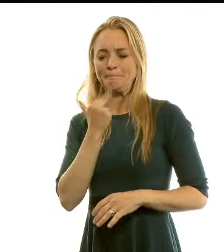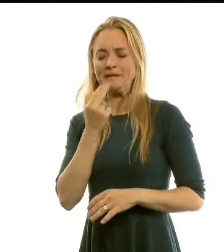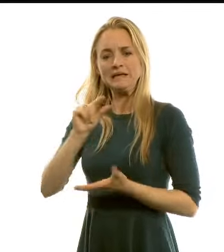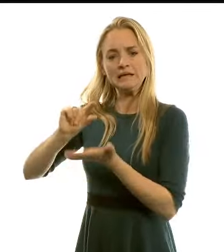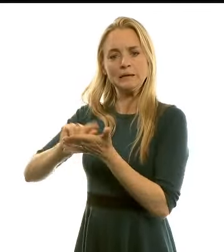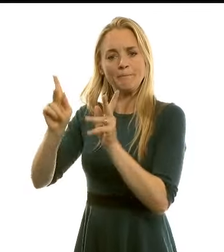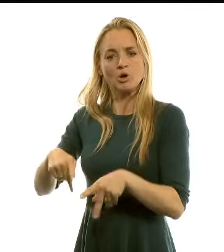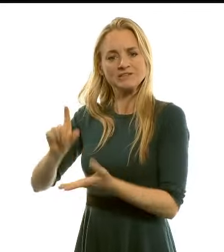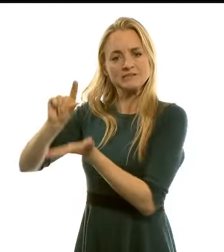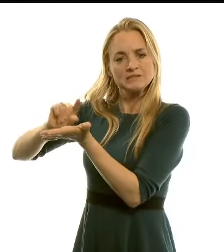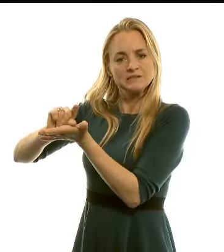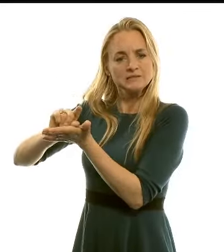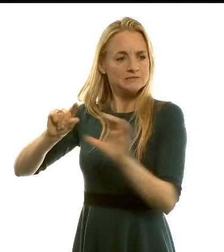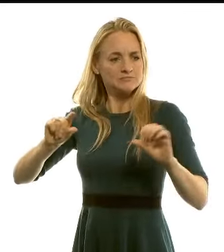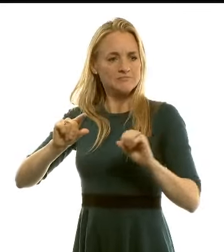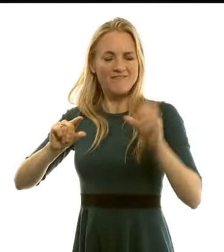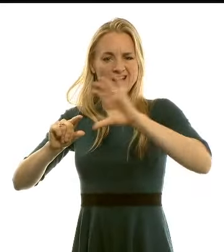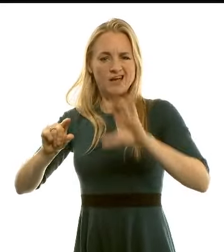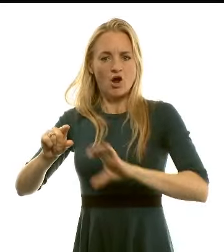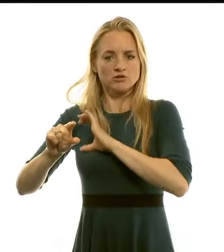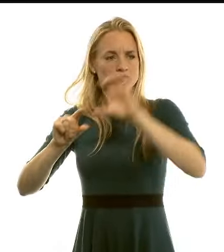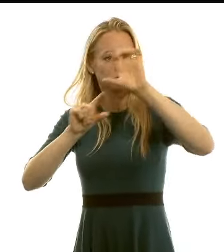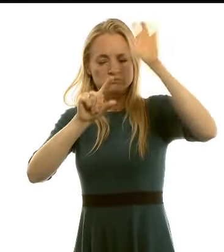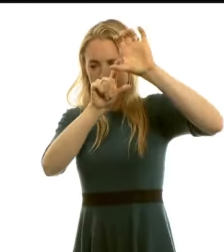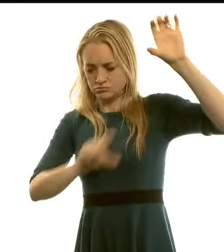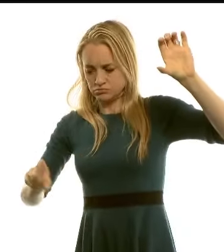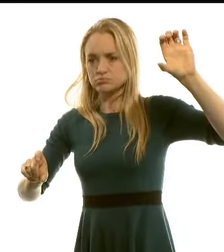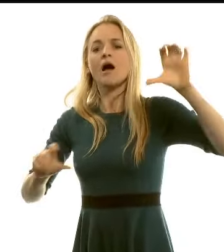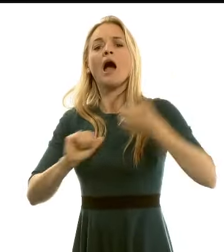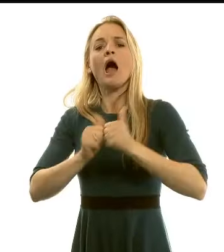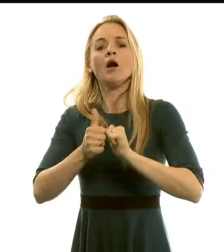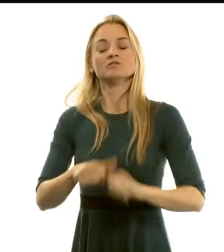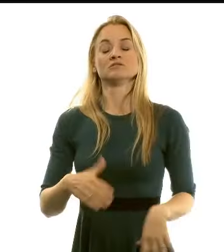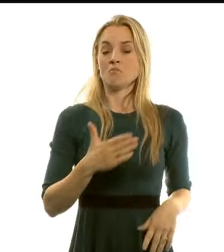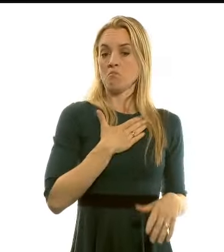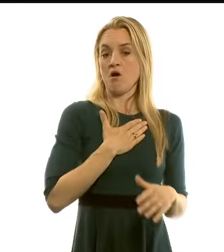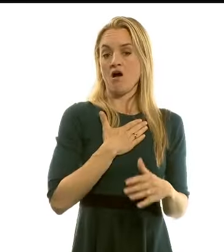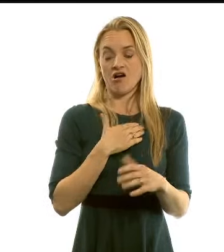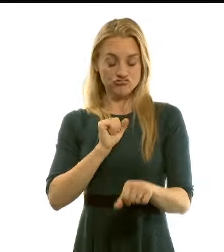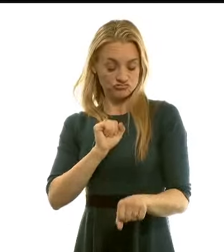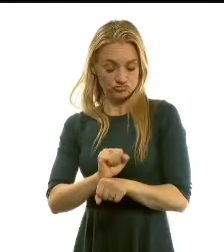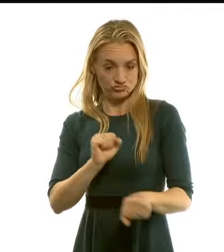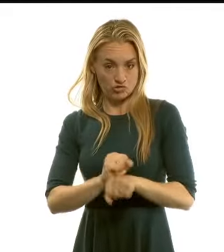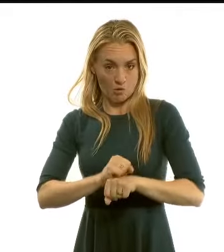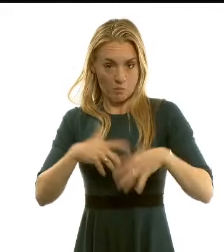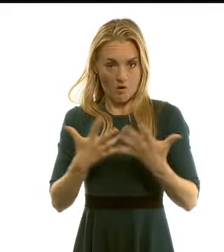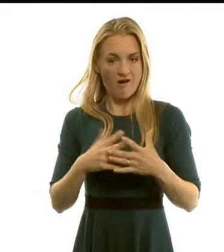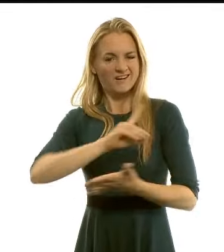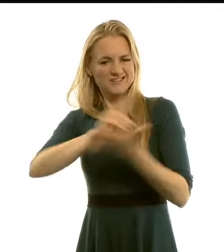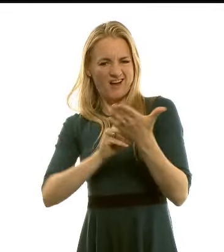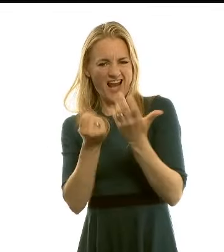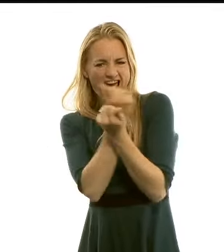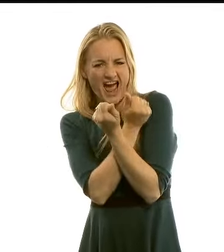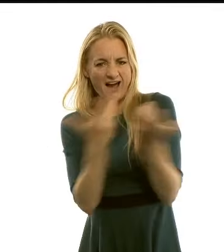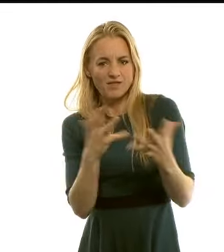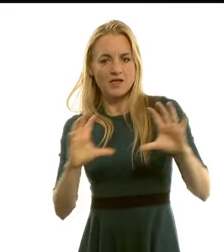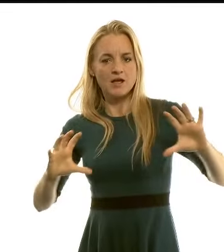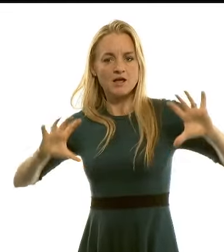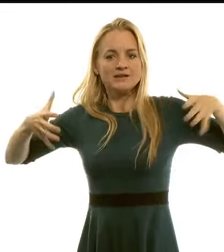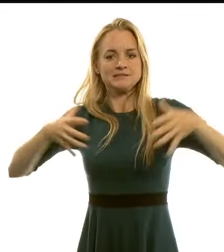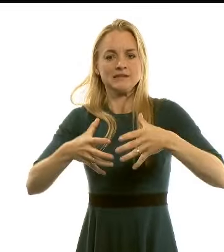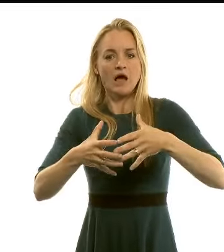role as a LEGO model designer is to design the combination of bricks that make up a LEGO set. And all the graphics, the stickers, and the awesome designs that we know and love are actually